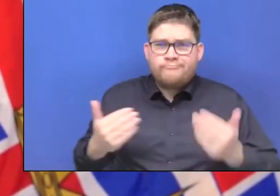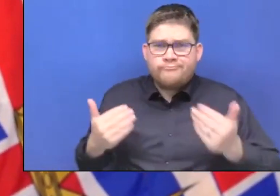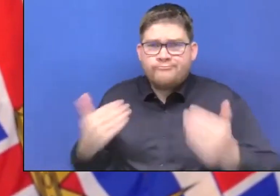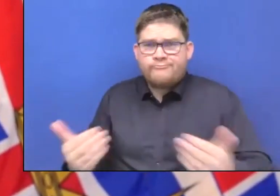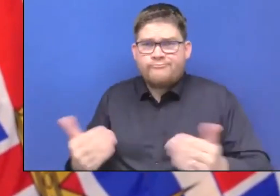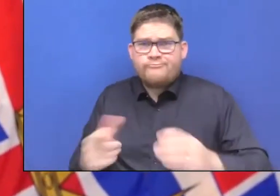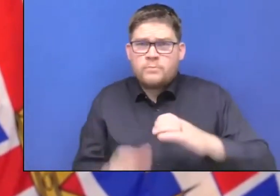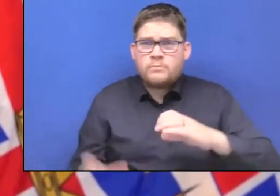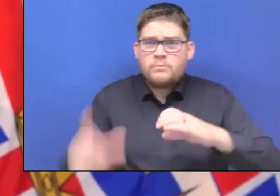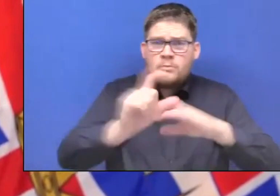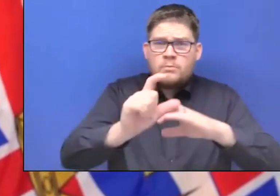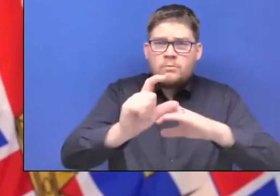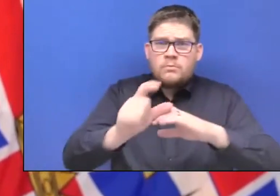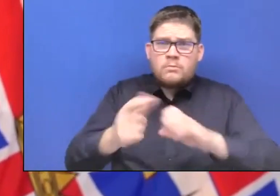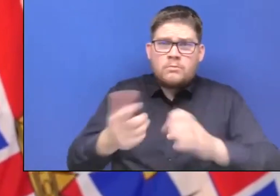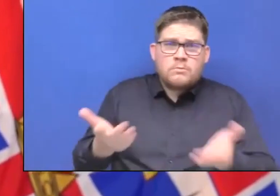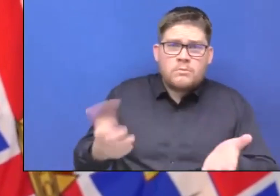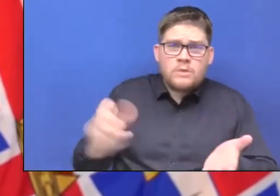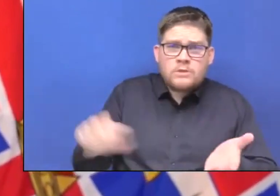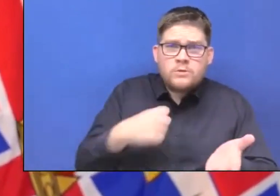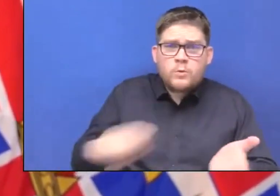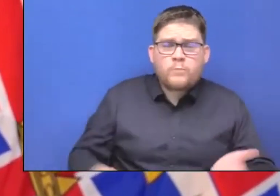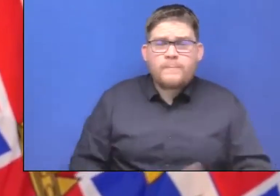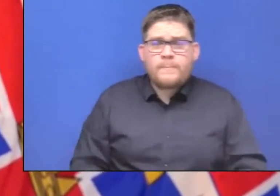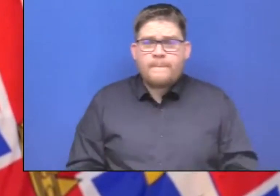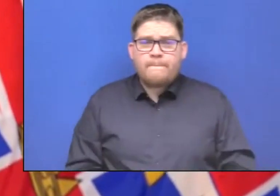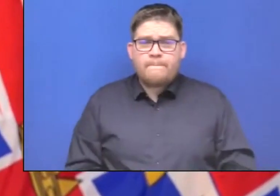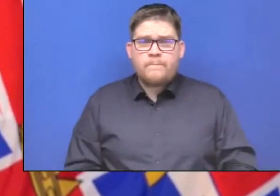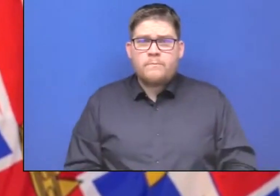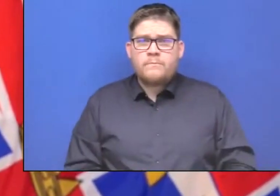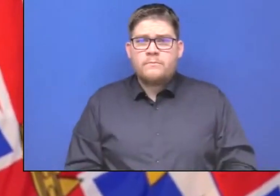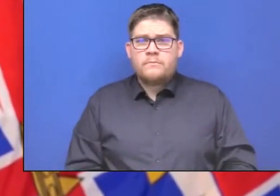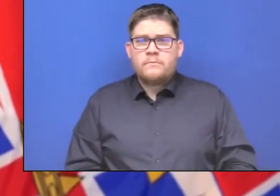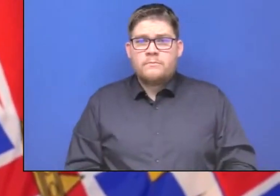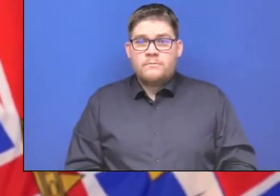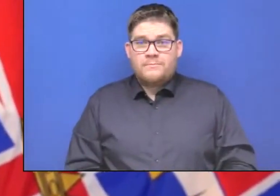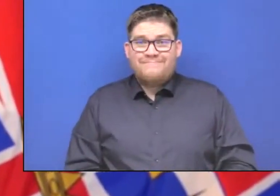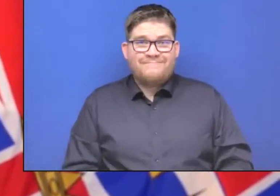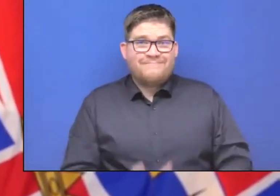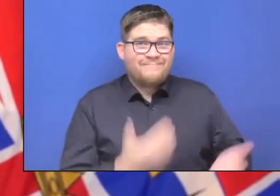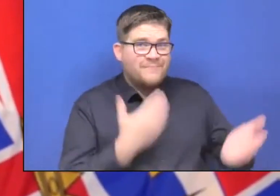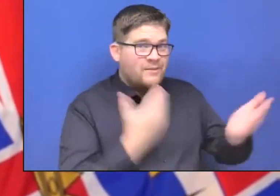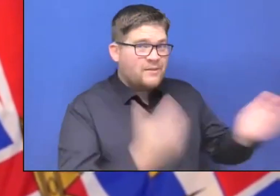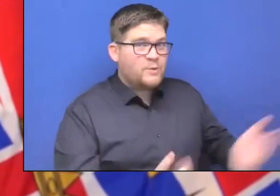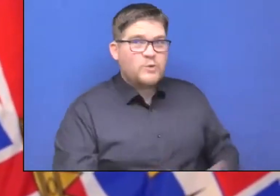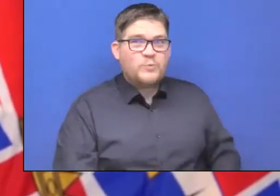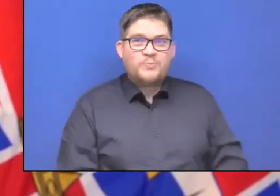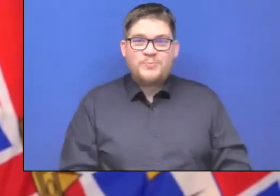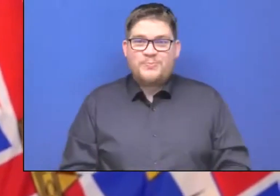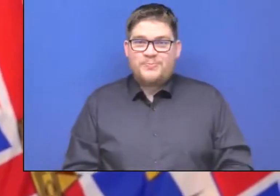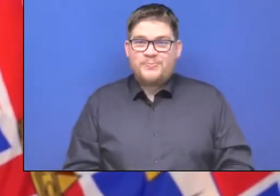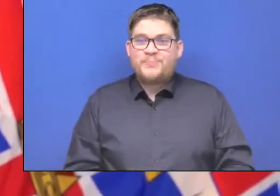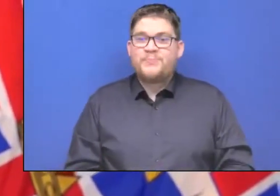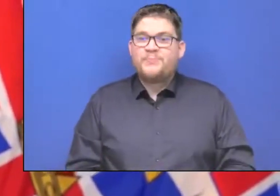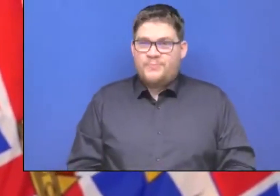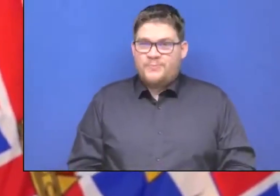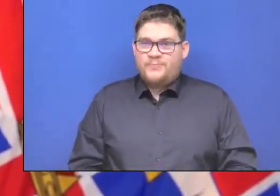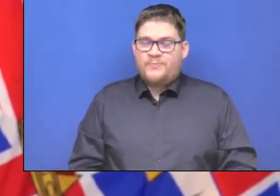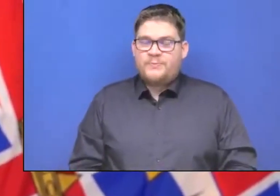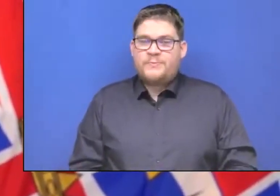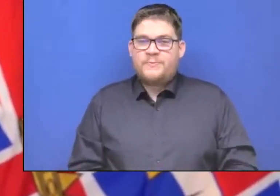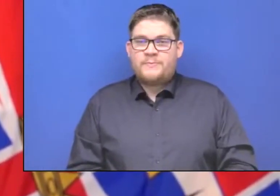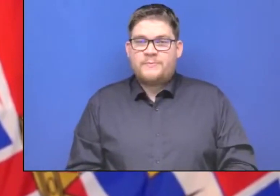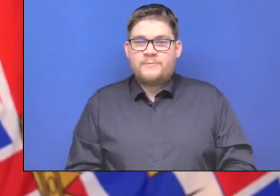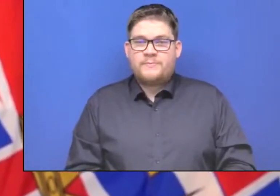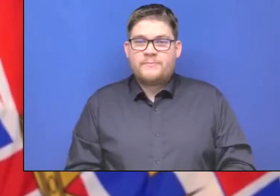that booster dose right now. And thank you for that. It is an important consideration, and I think